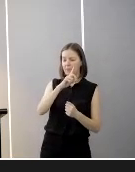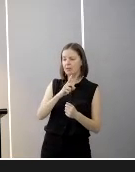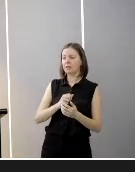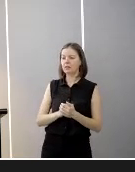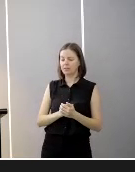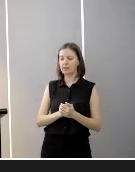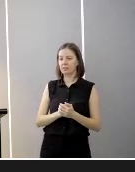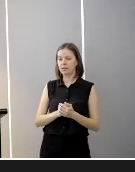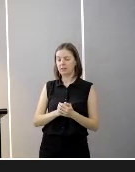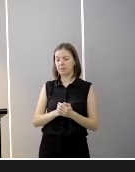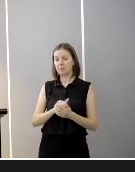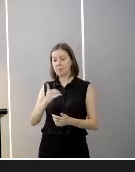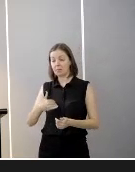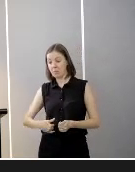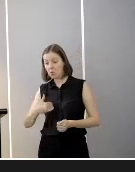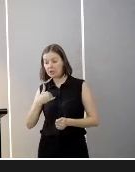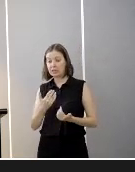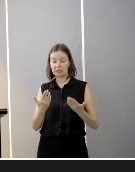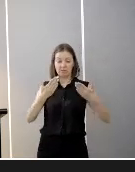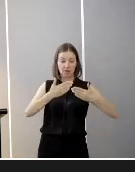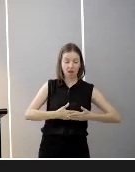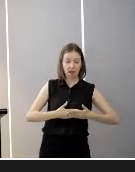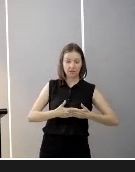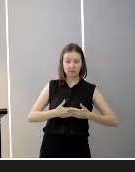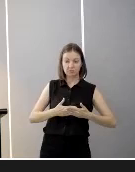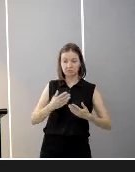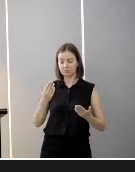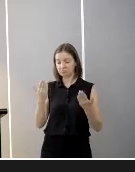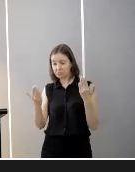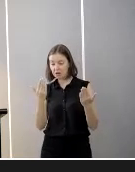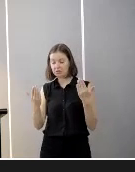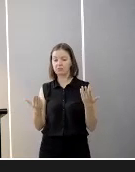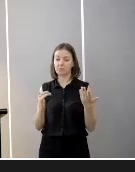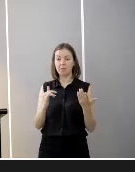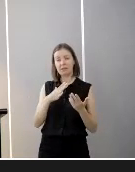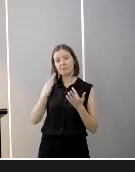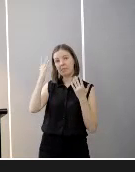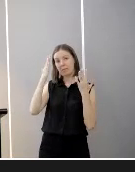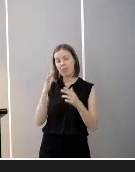this evening, this thing might be something we might need to consider. Yeah, next slide.